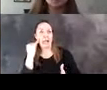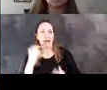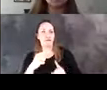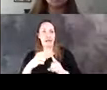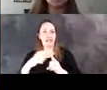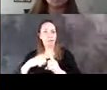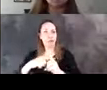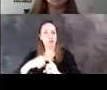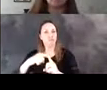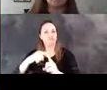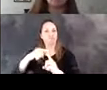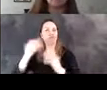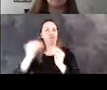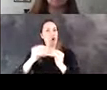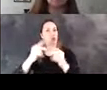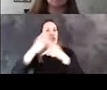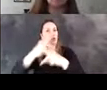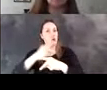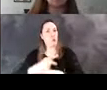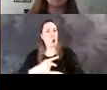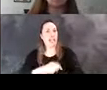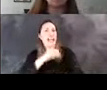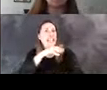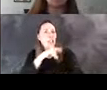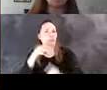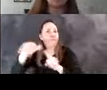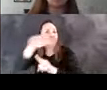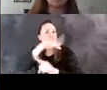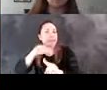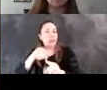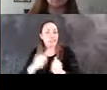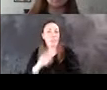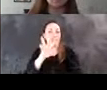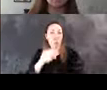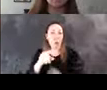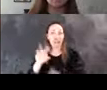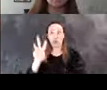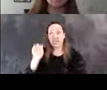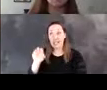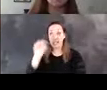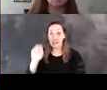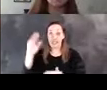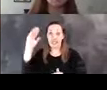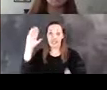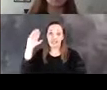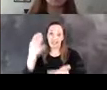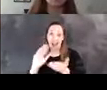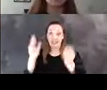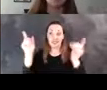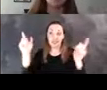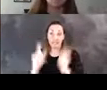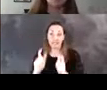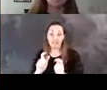to pollute the environment that there will be a 40 to 60% decline in fish species. So 40 to 60%